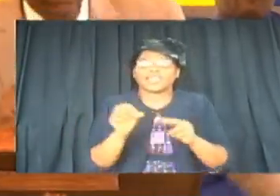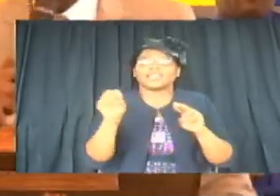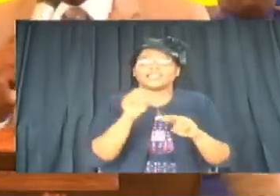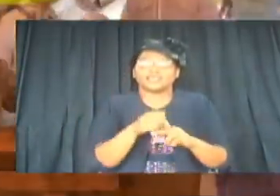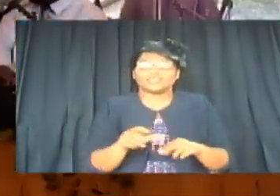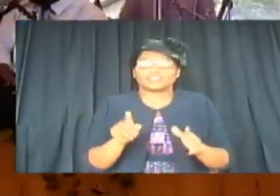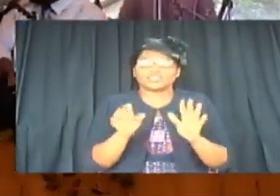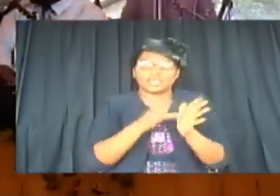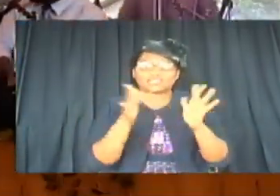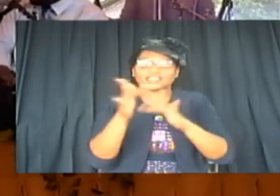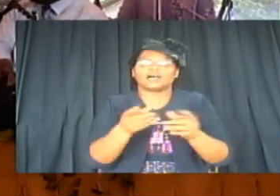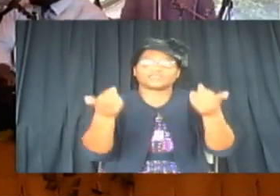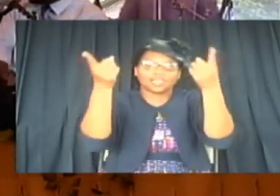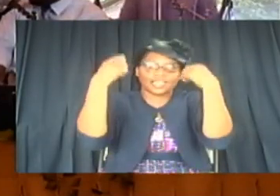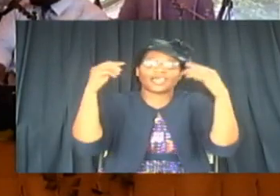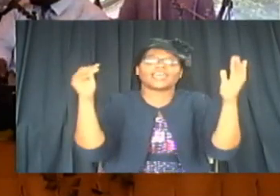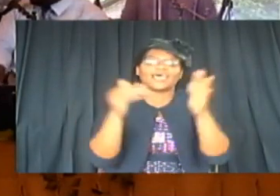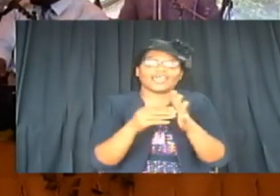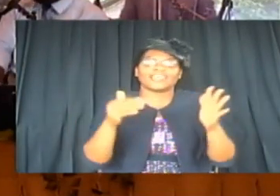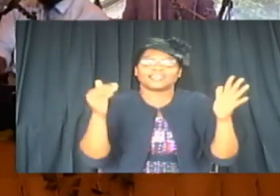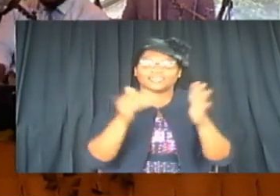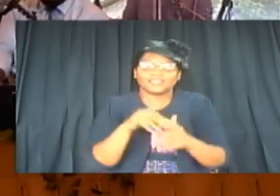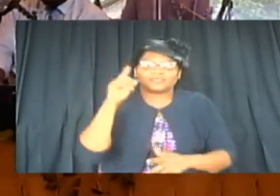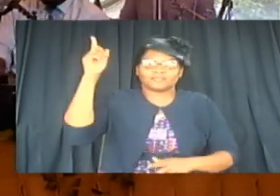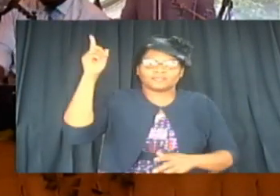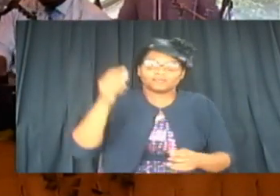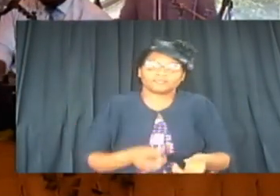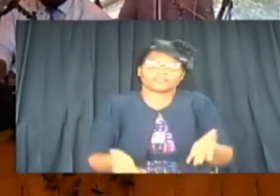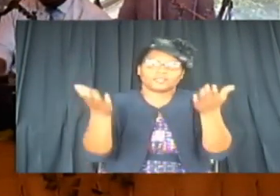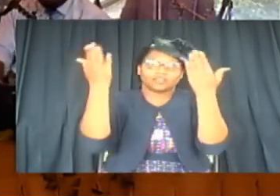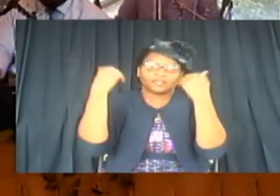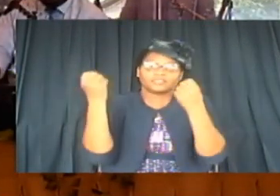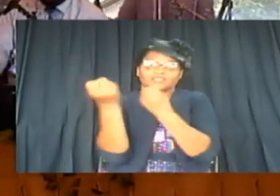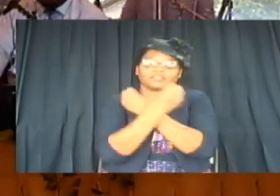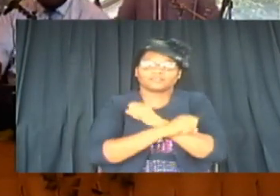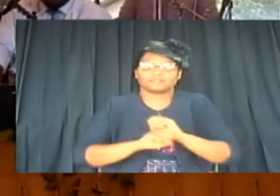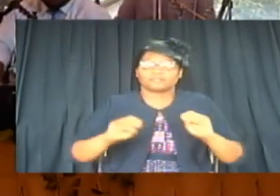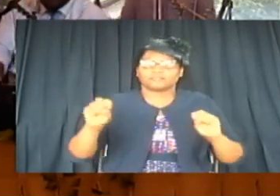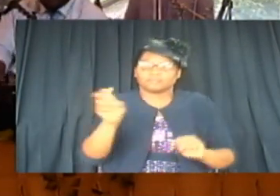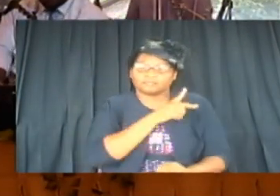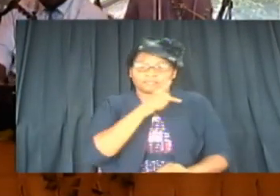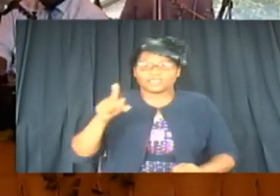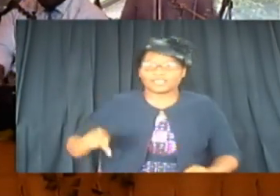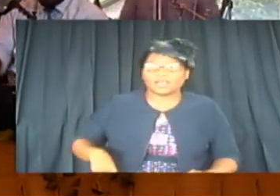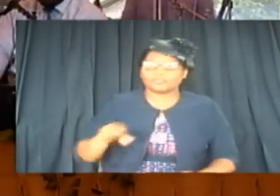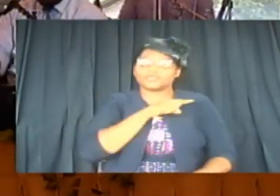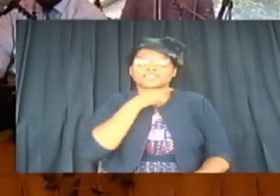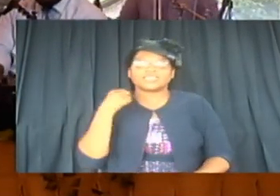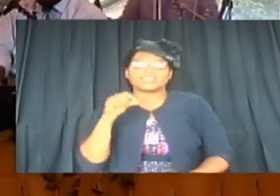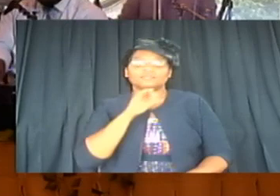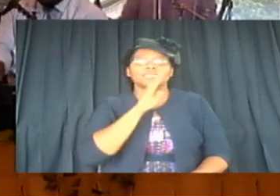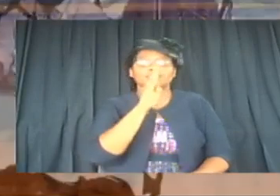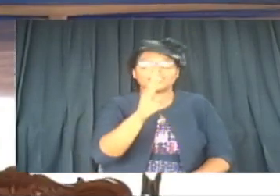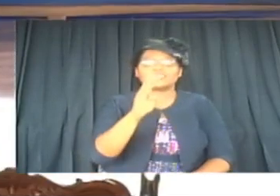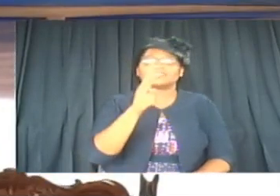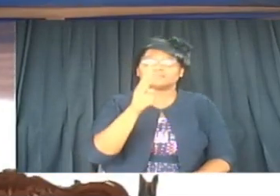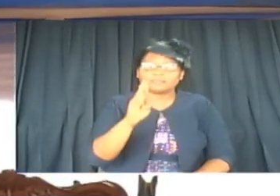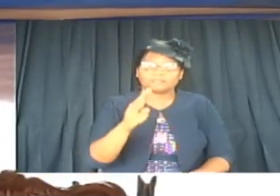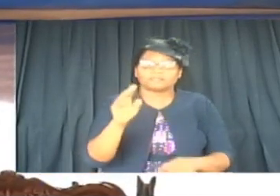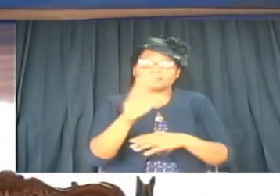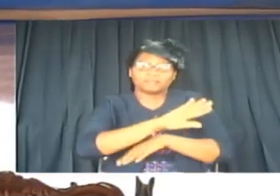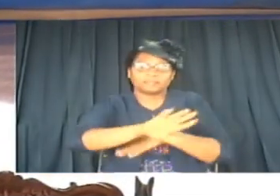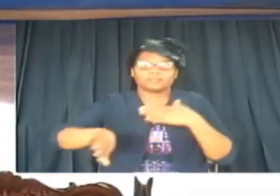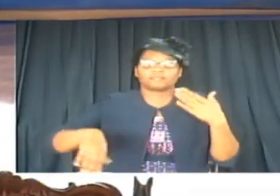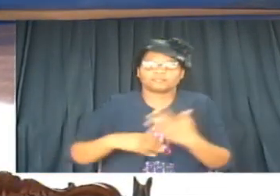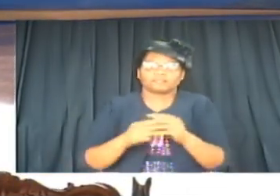recreated. When Jesus comes again, when Jesus so He will come and save us. My God. For King and Prince to be. Yes. For